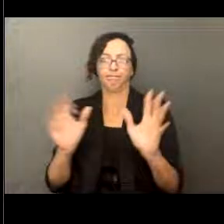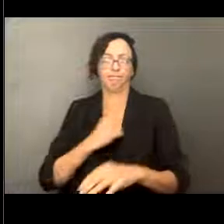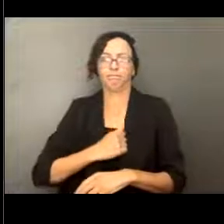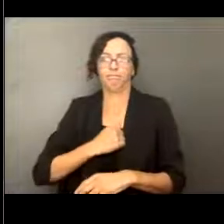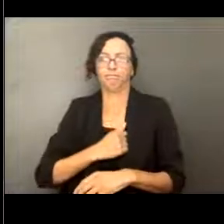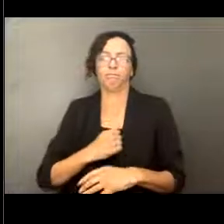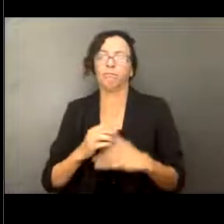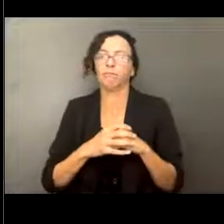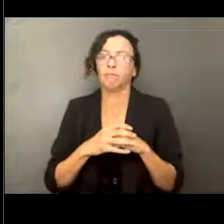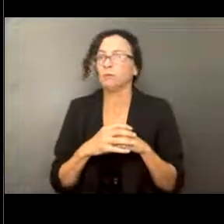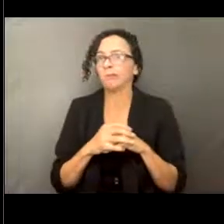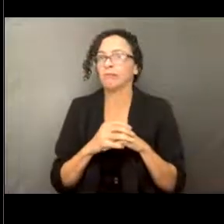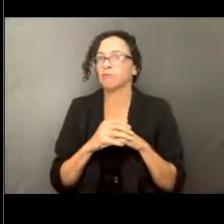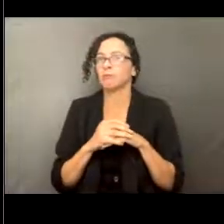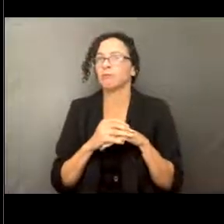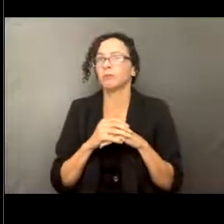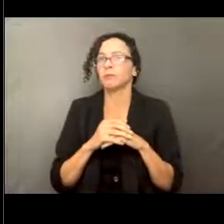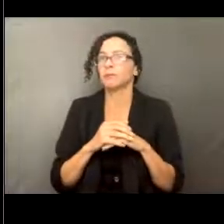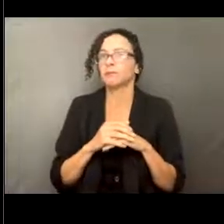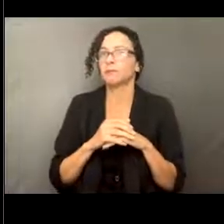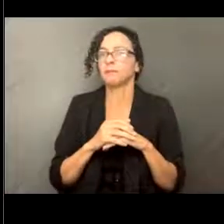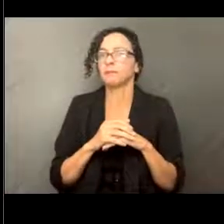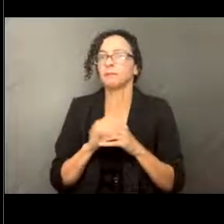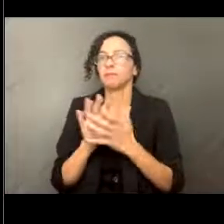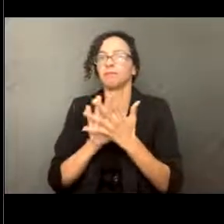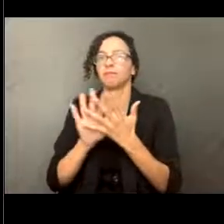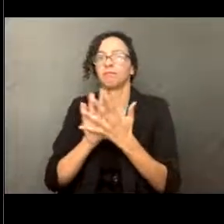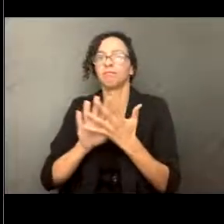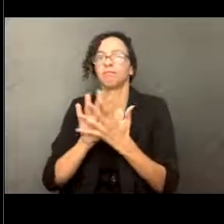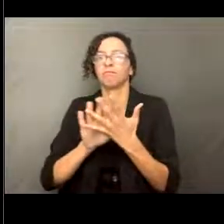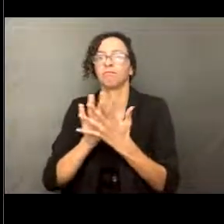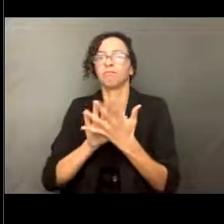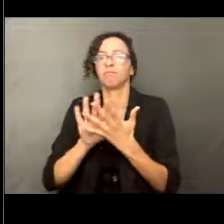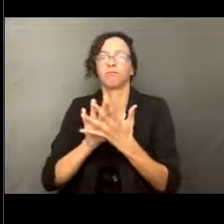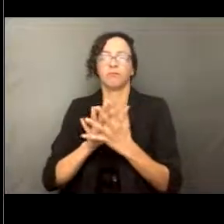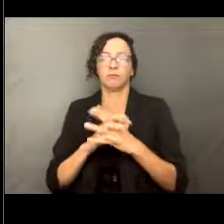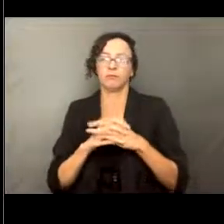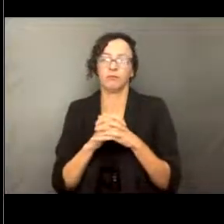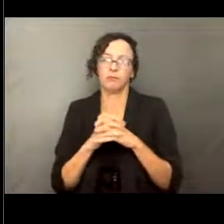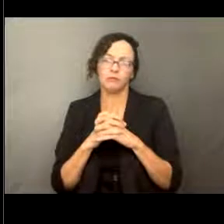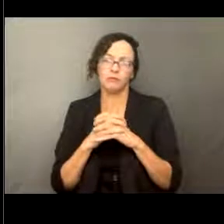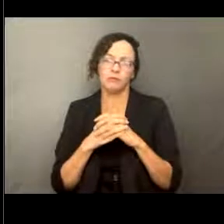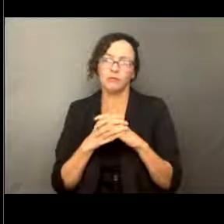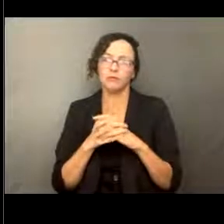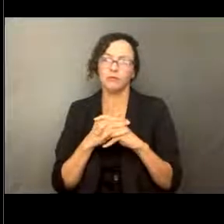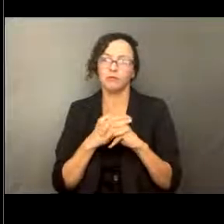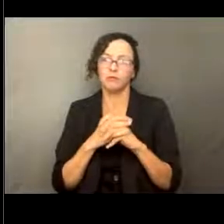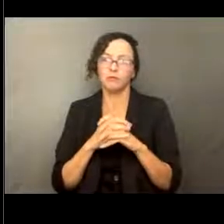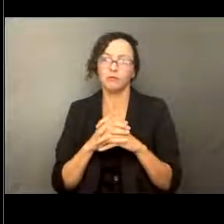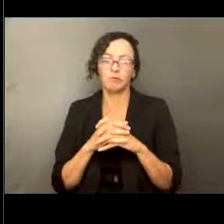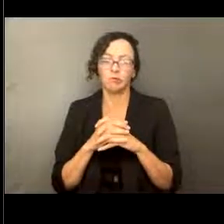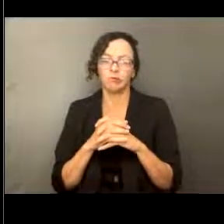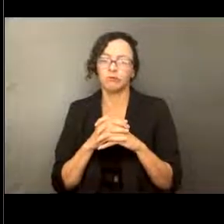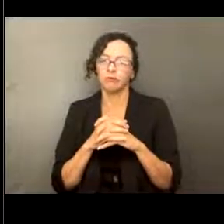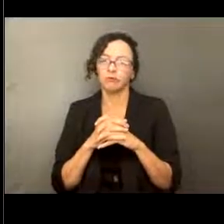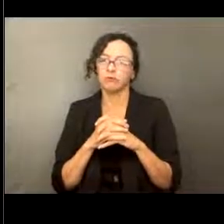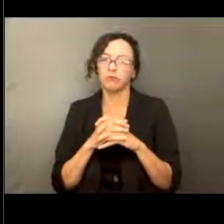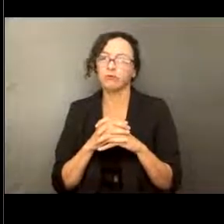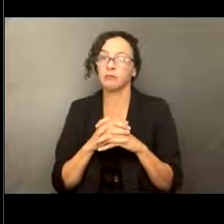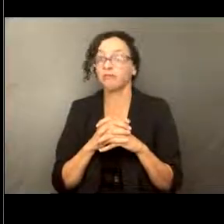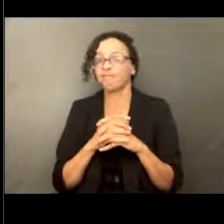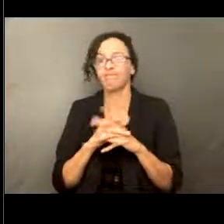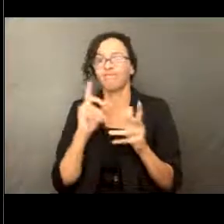budgets. Nearly $47 billion roughly in state money. And